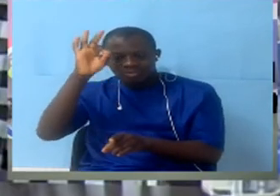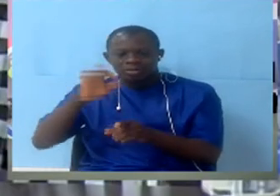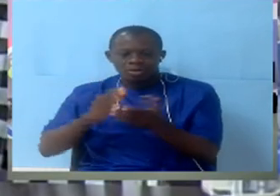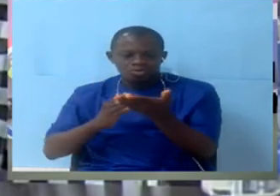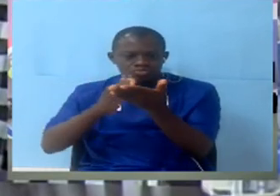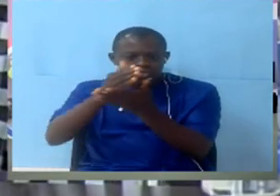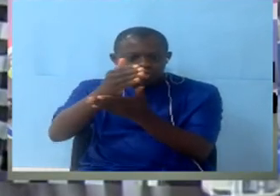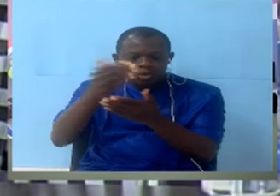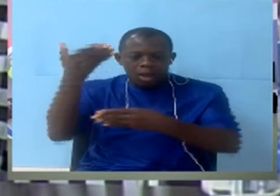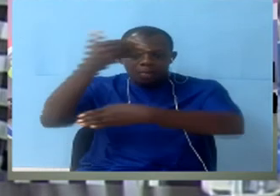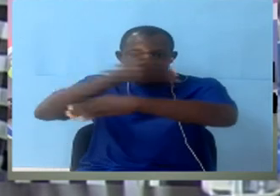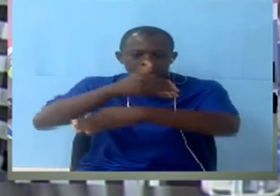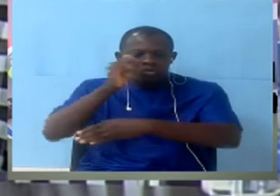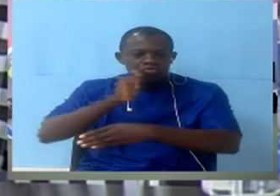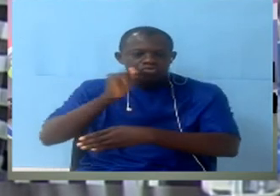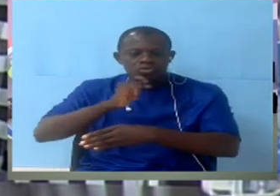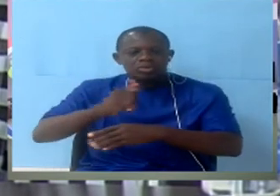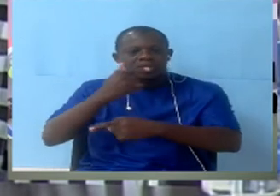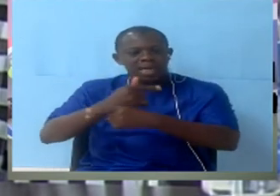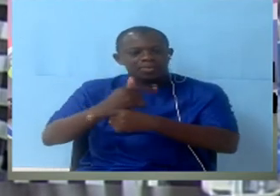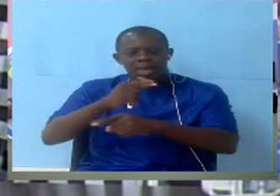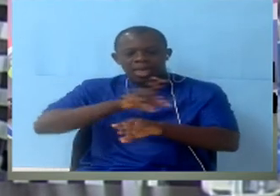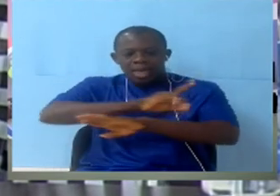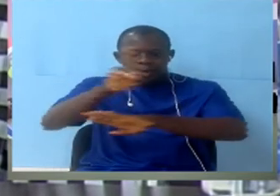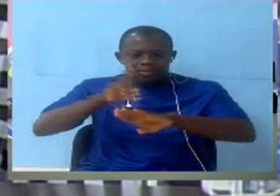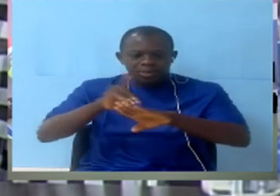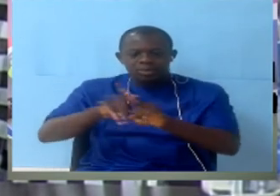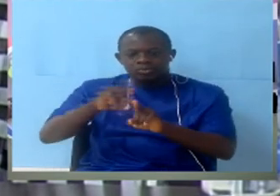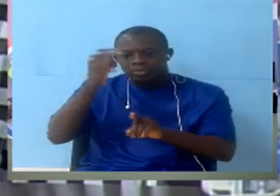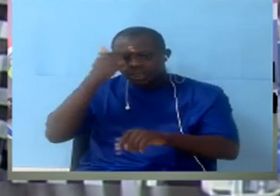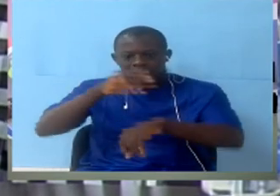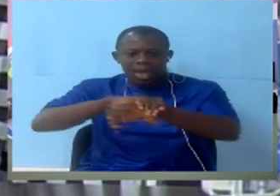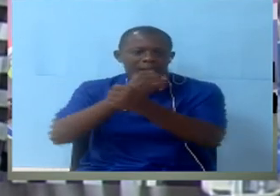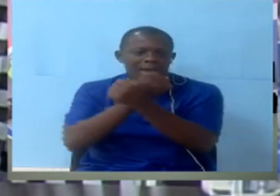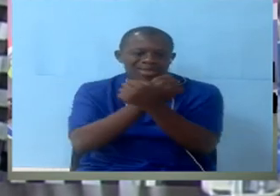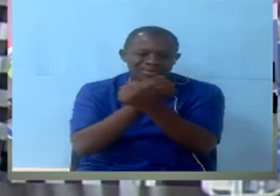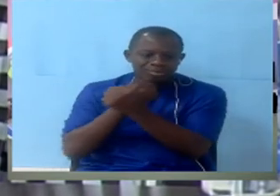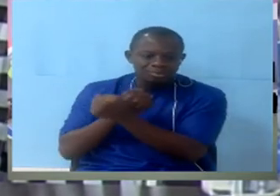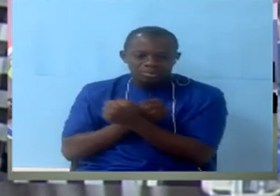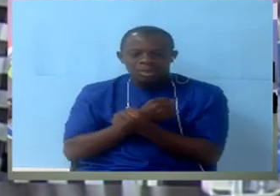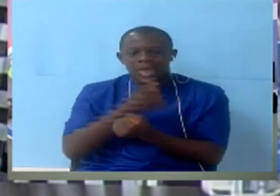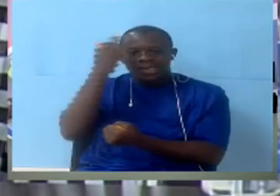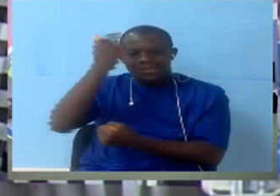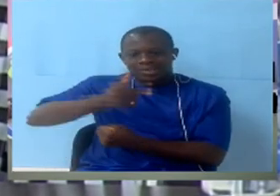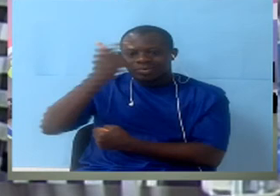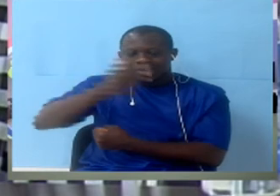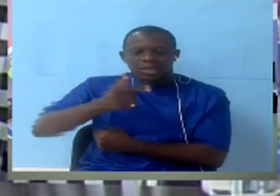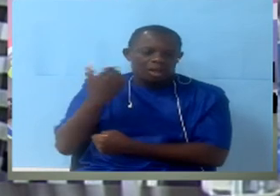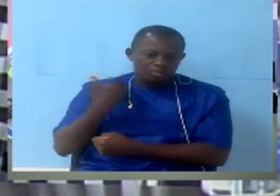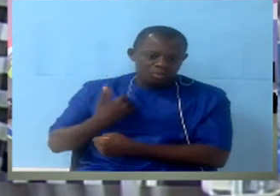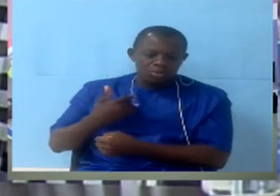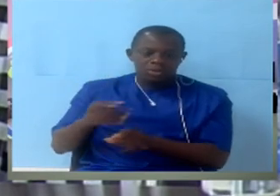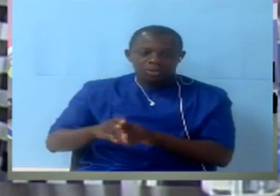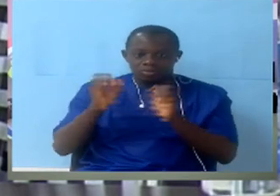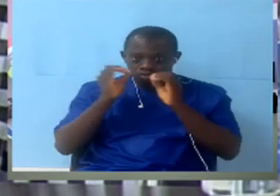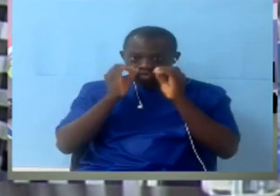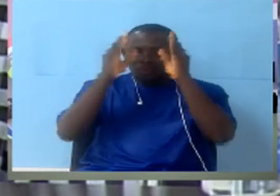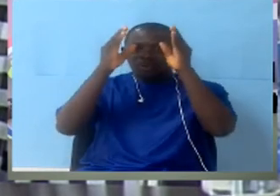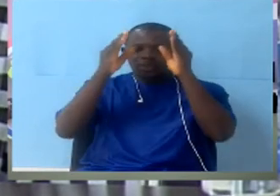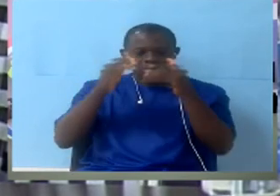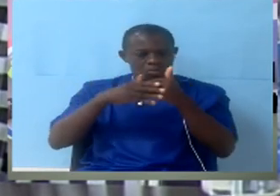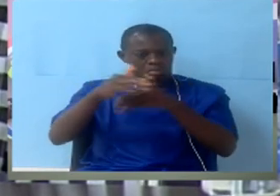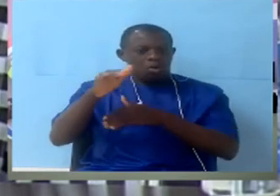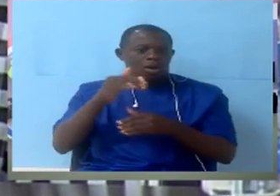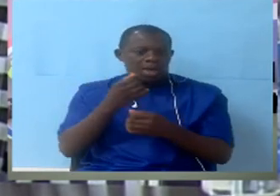go for them and we arrested about 17 of them. And the arrest surprisingly, Fana. And the arrests were surprising to them. With